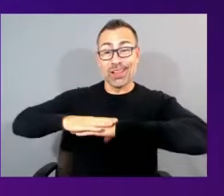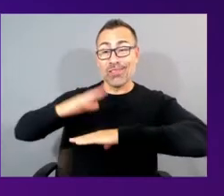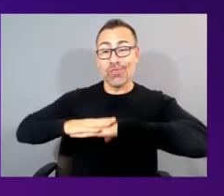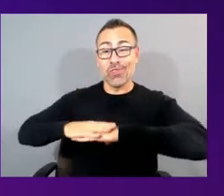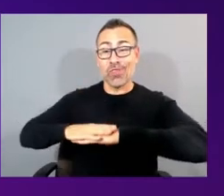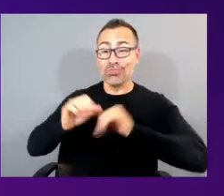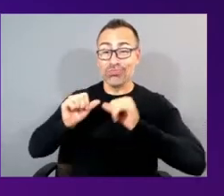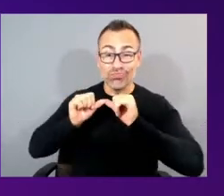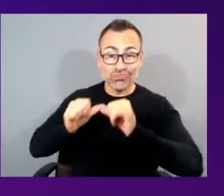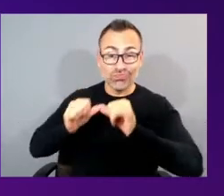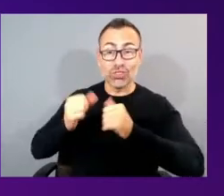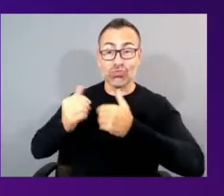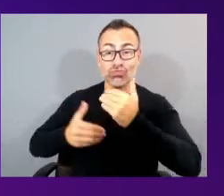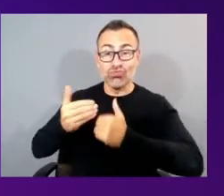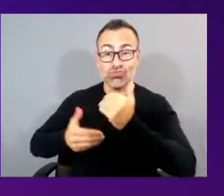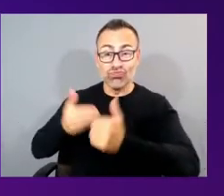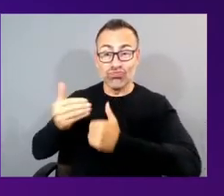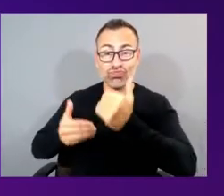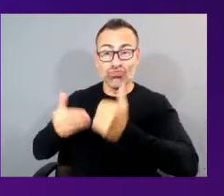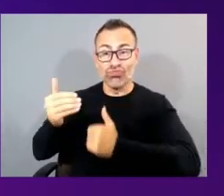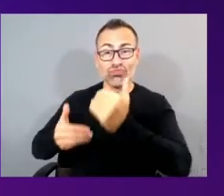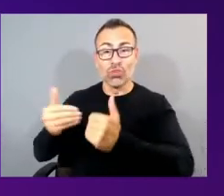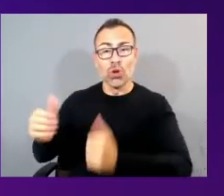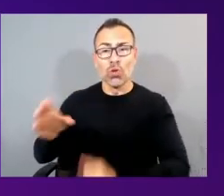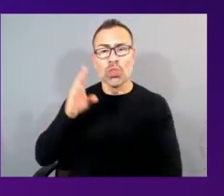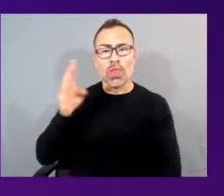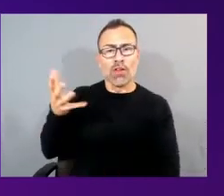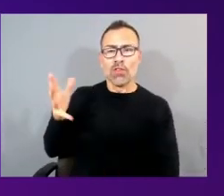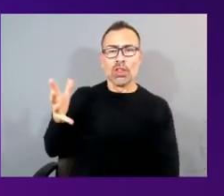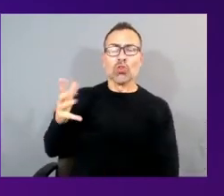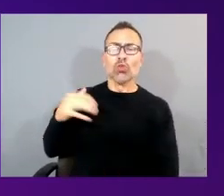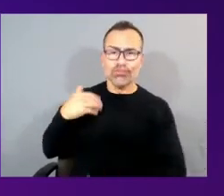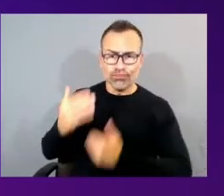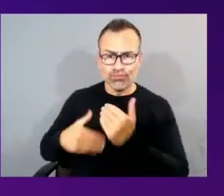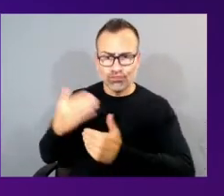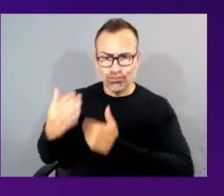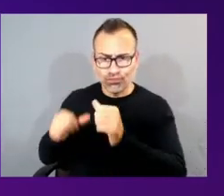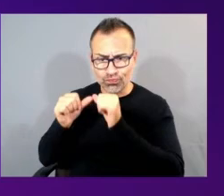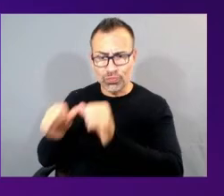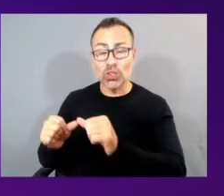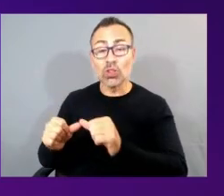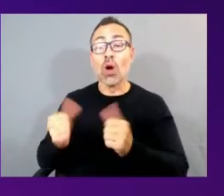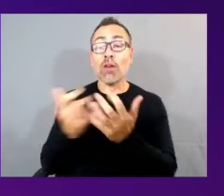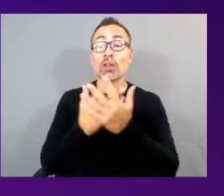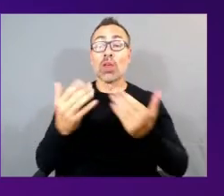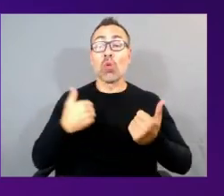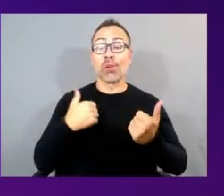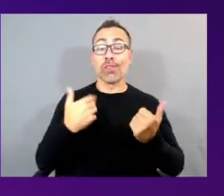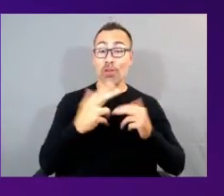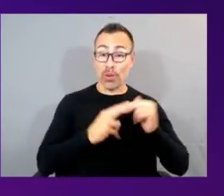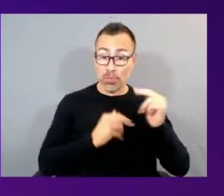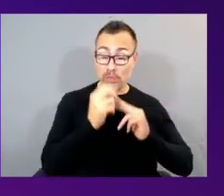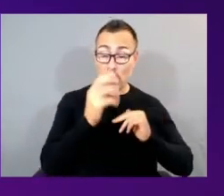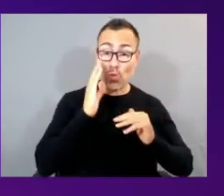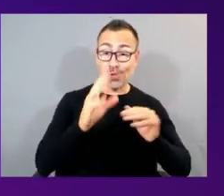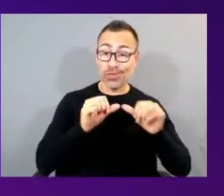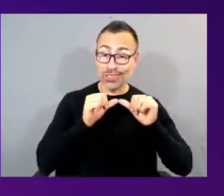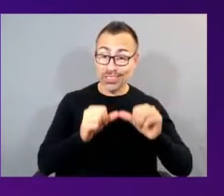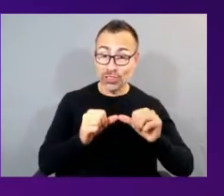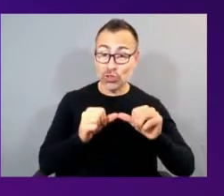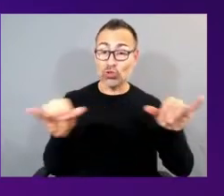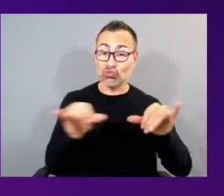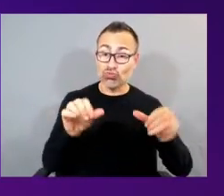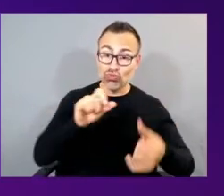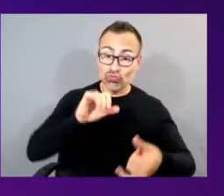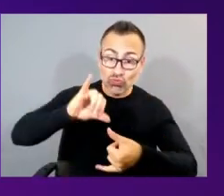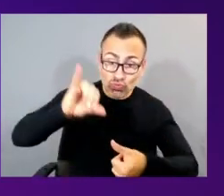to continue to scale and evolve what we have already built. And then the natural next step is for